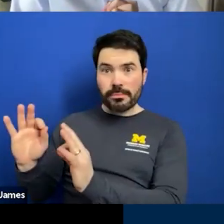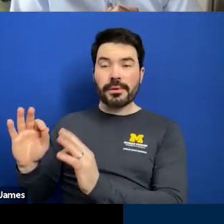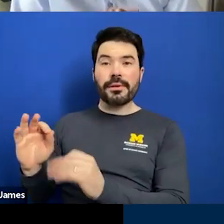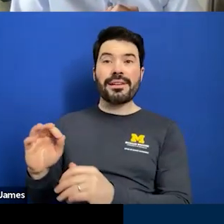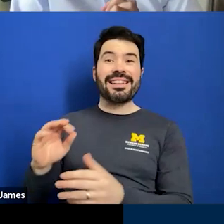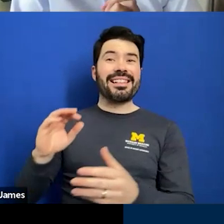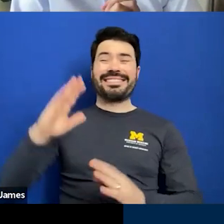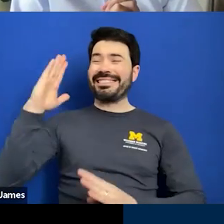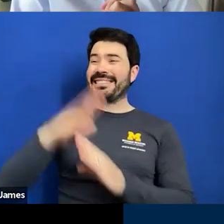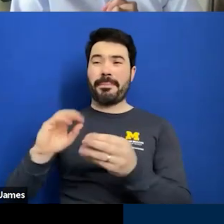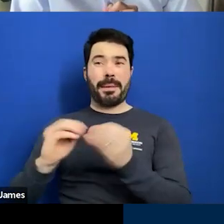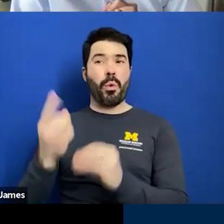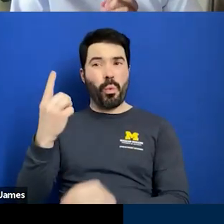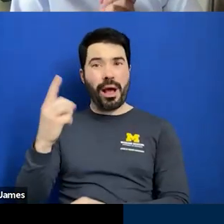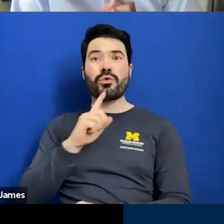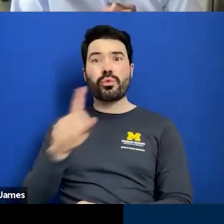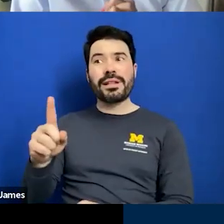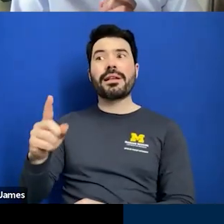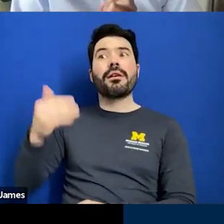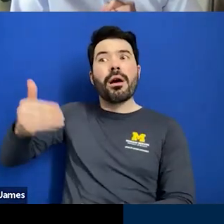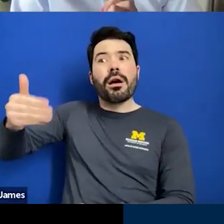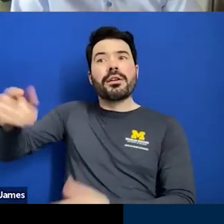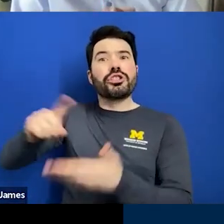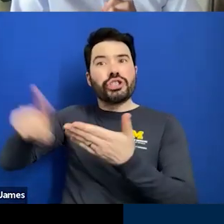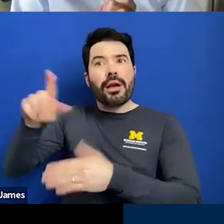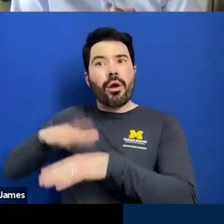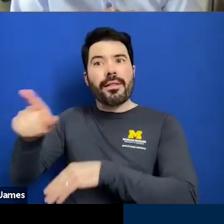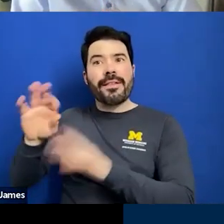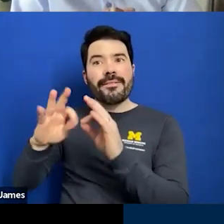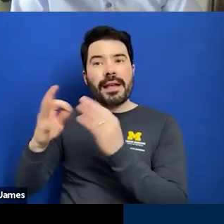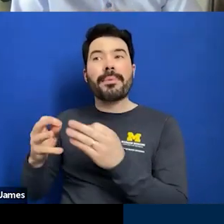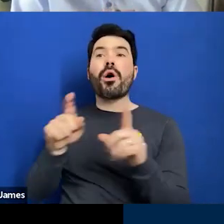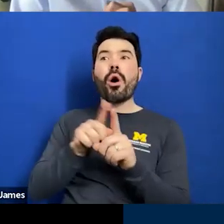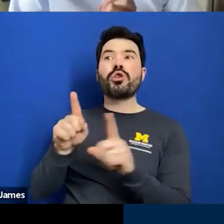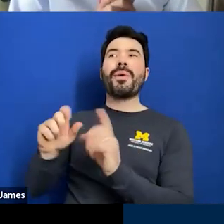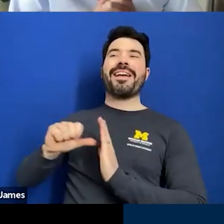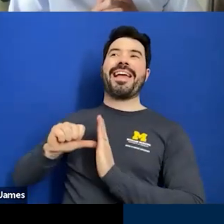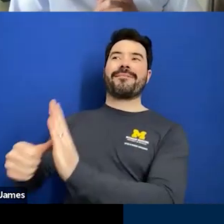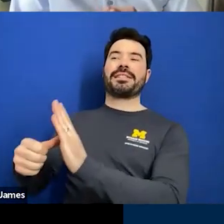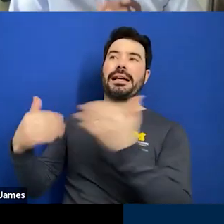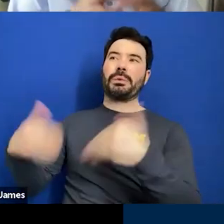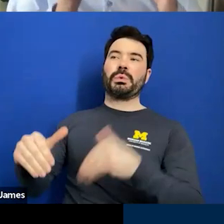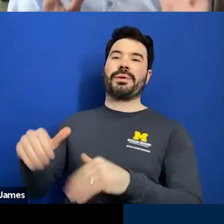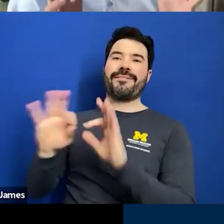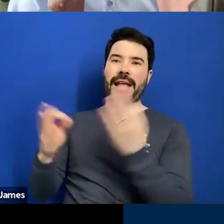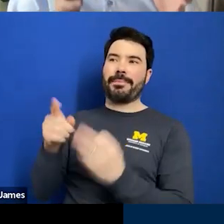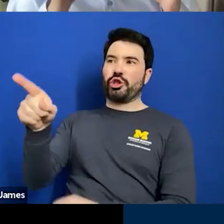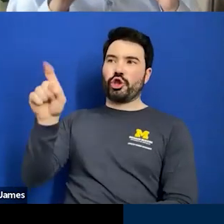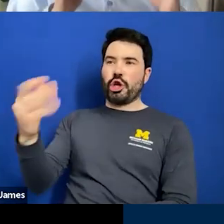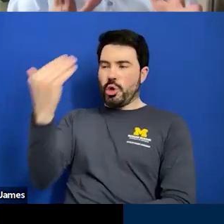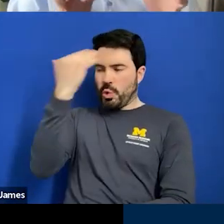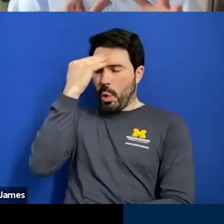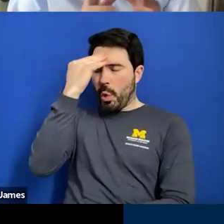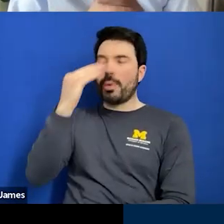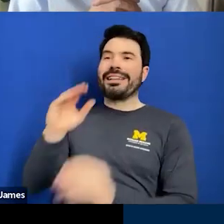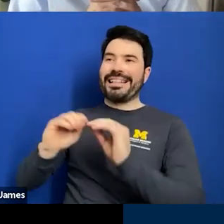is probably that, and also to emphasize urgency with the family. You have to explain to them that it's